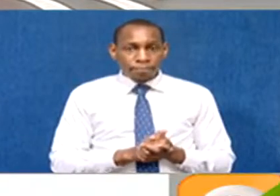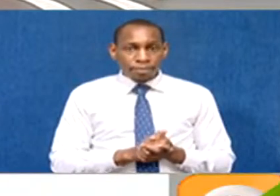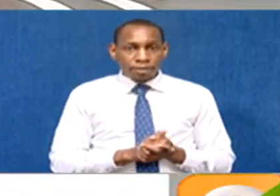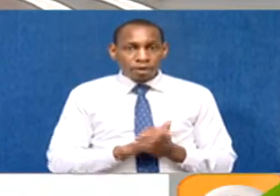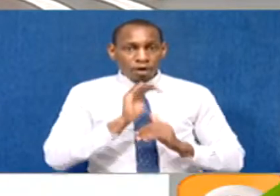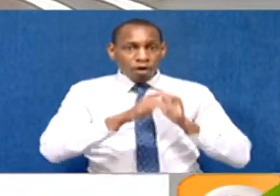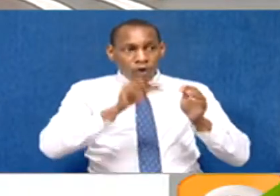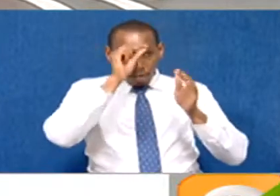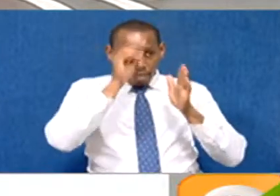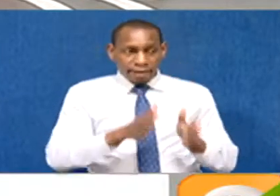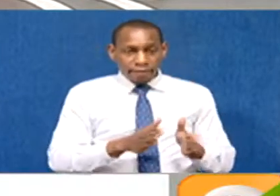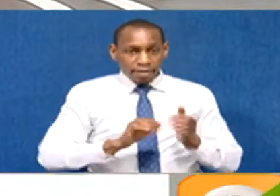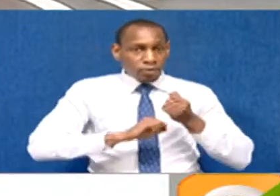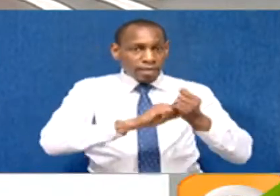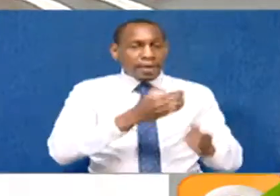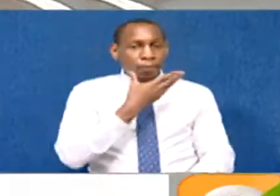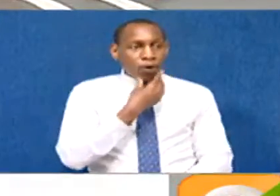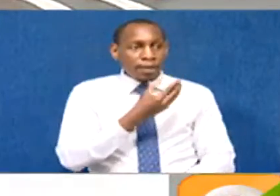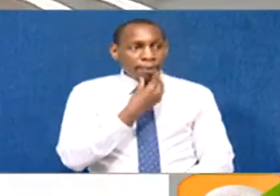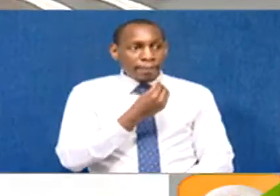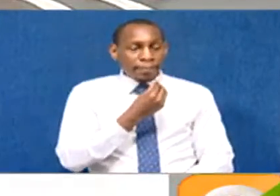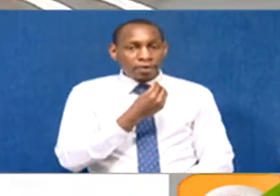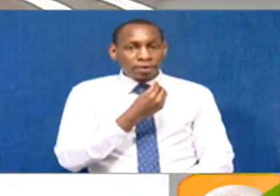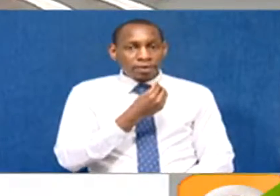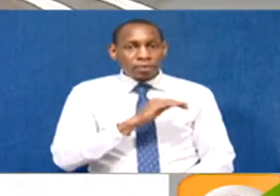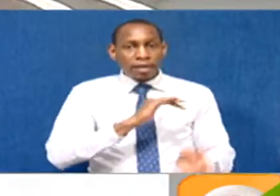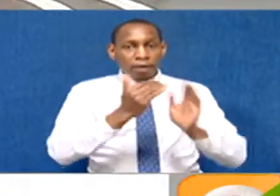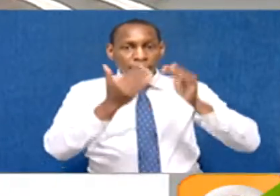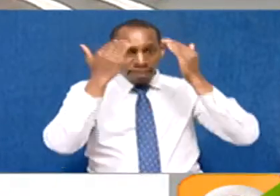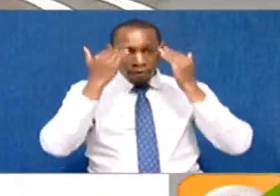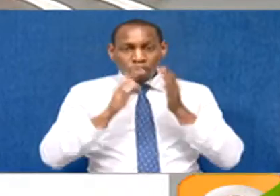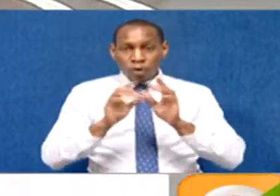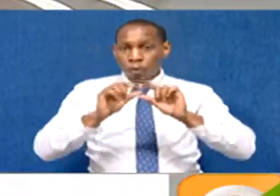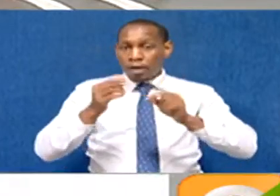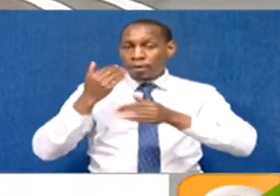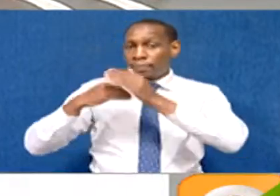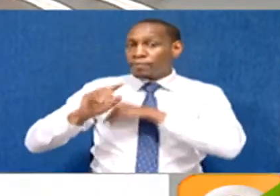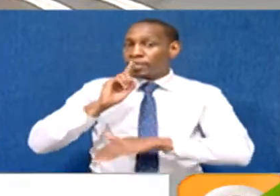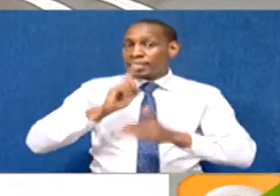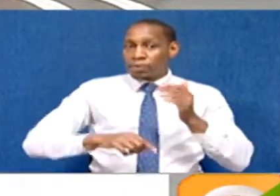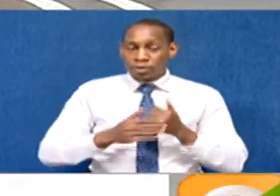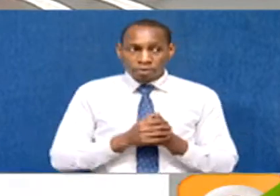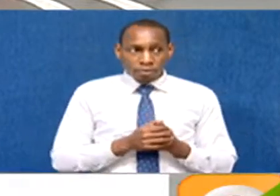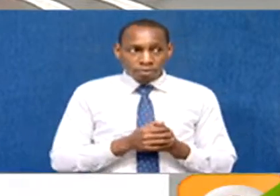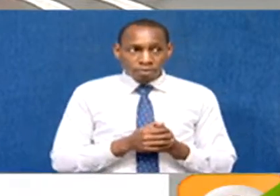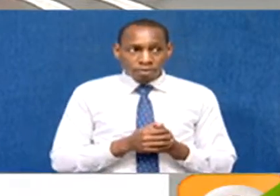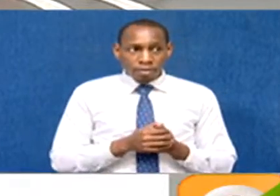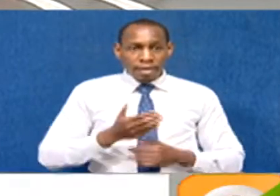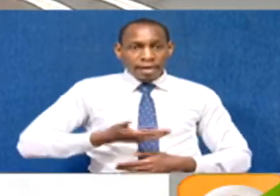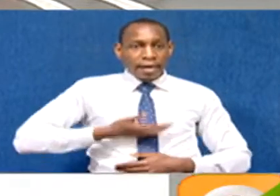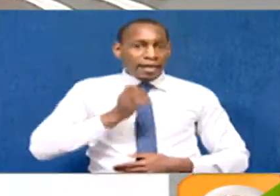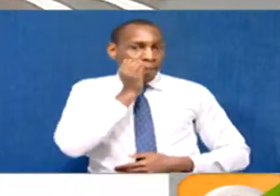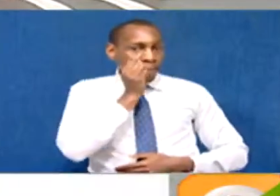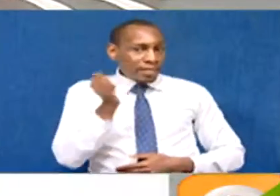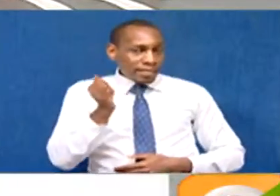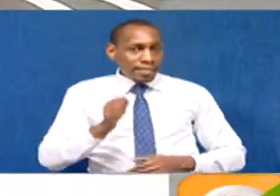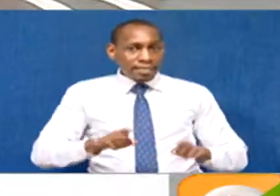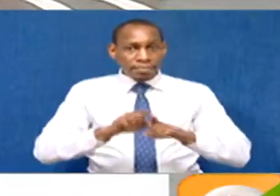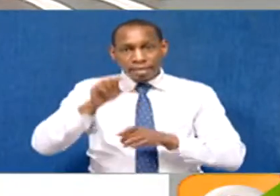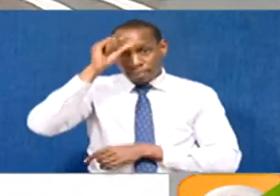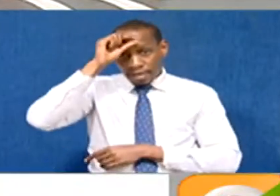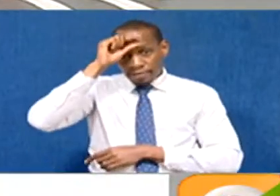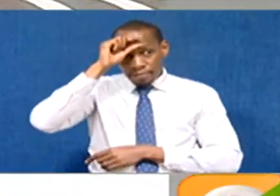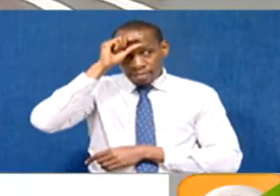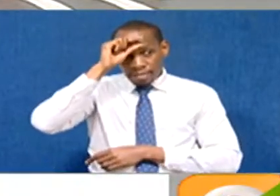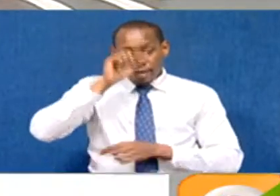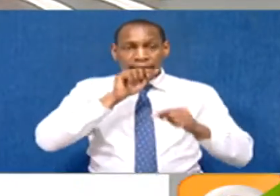find... All these governors behind Baba, they will find themselves in court. What did I say earlier? Yeah, because... Anger, no, bitterness. You see now. The government is going to